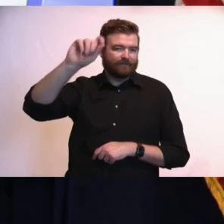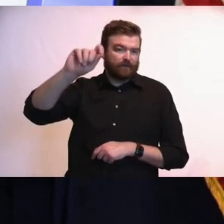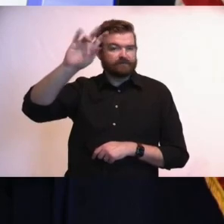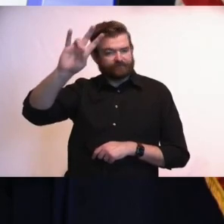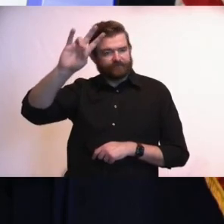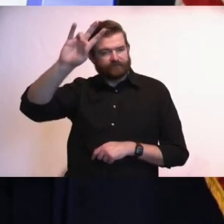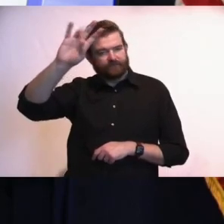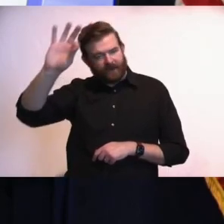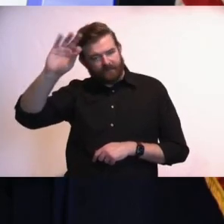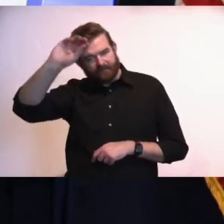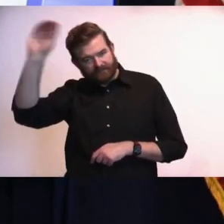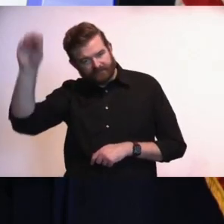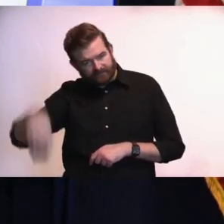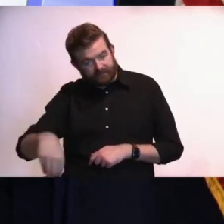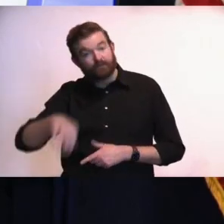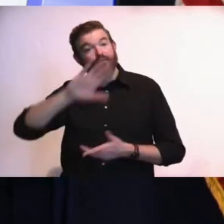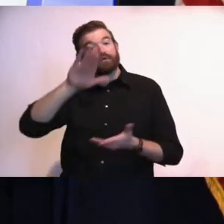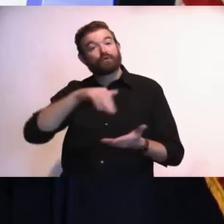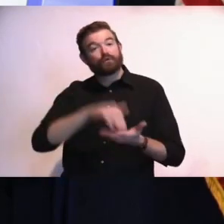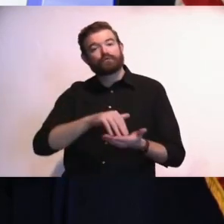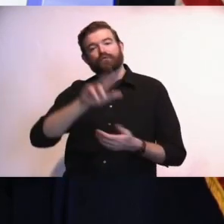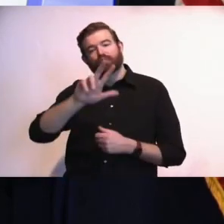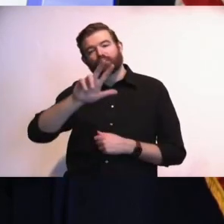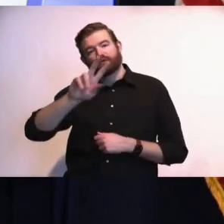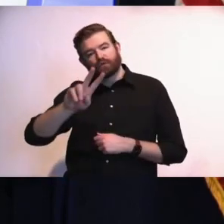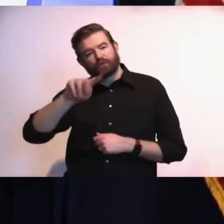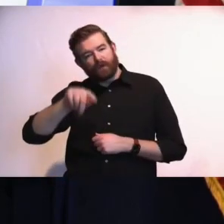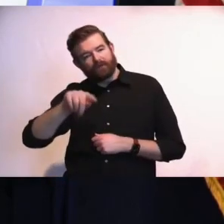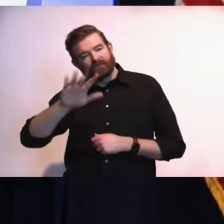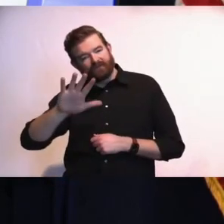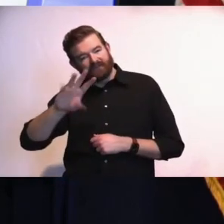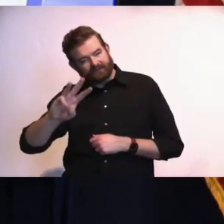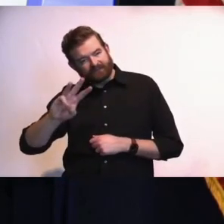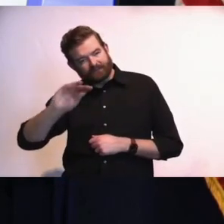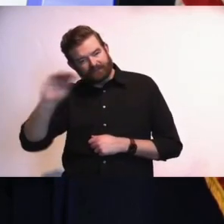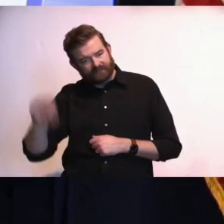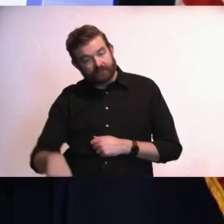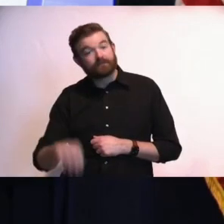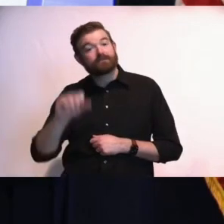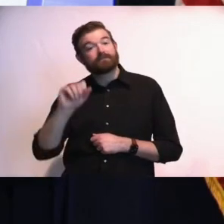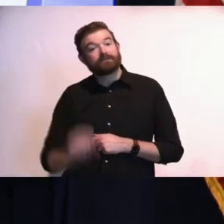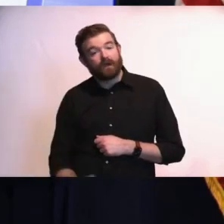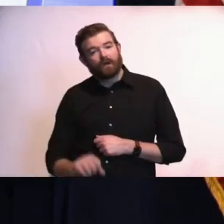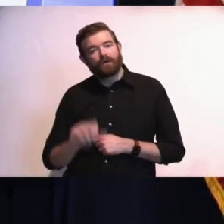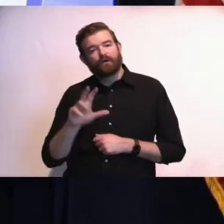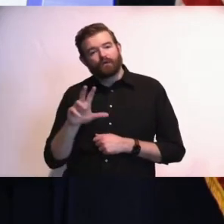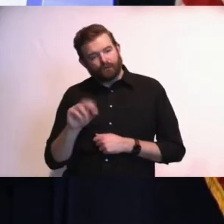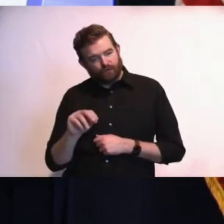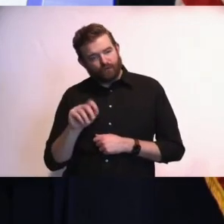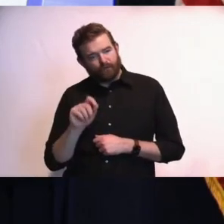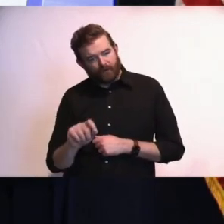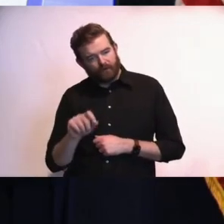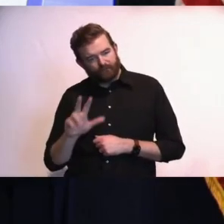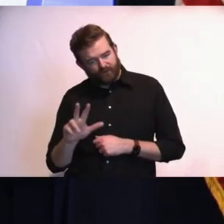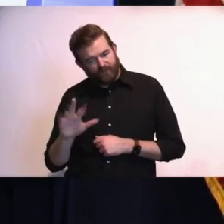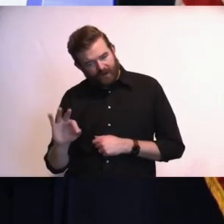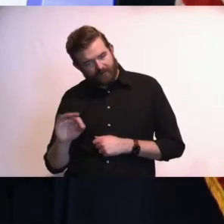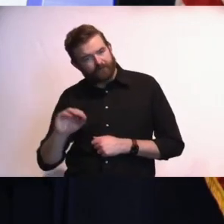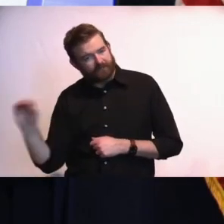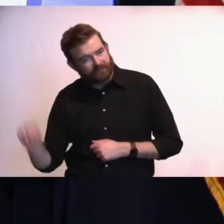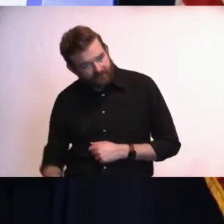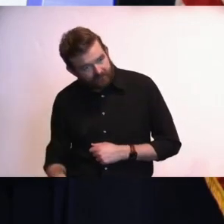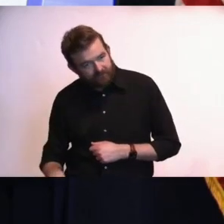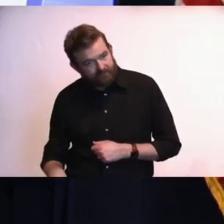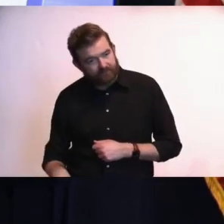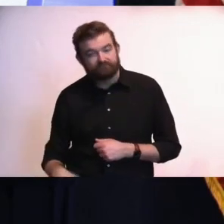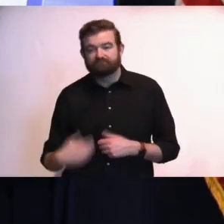28.79%, central 32.56%, and the southern part of the state 30.39%. So that concludes my